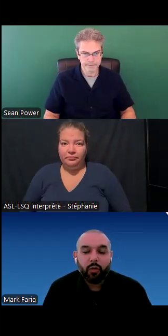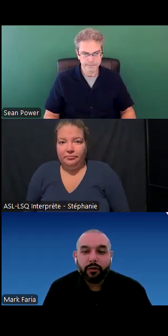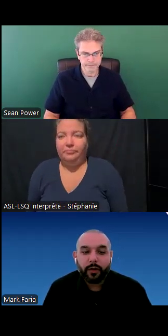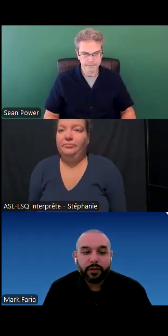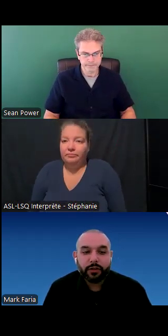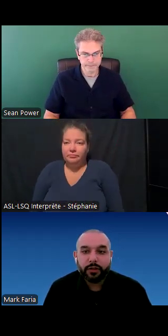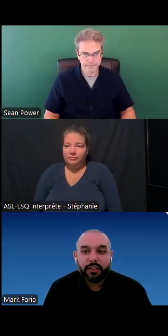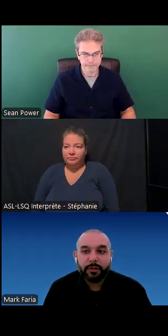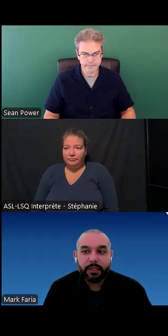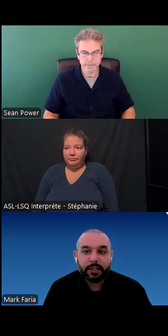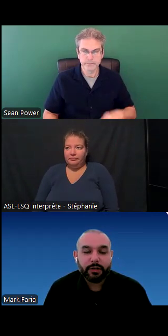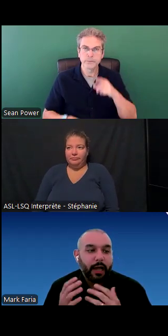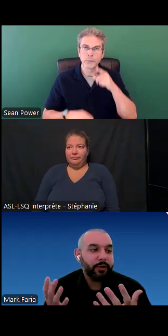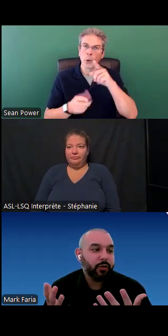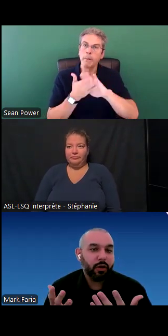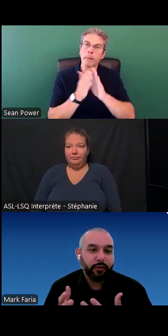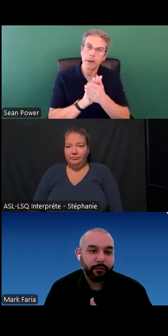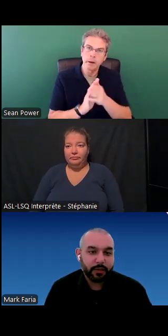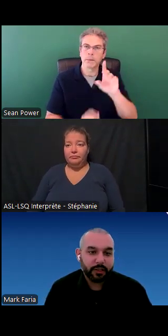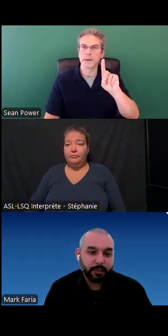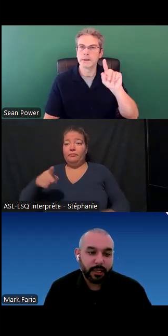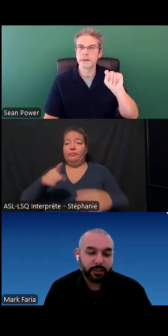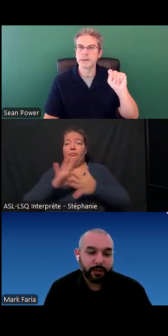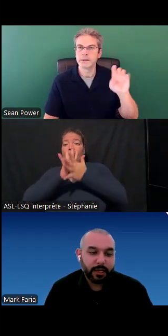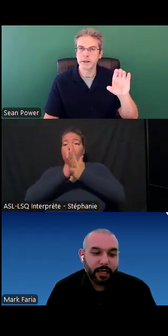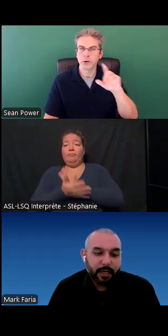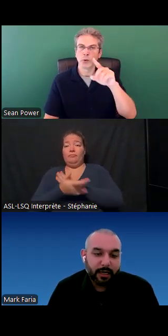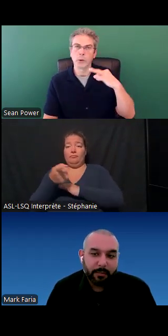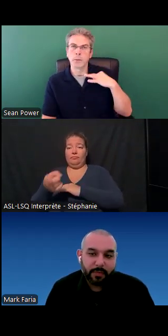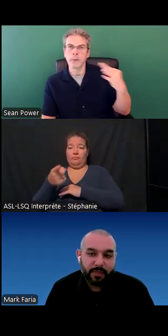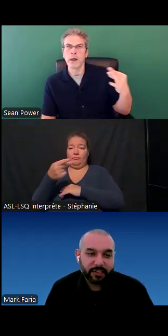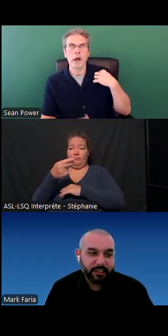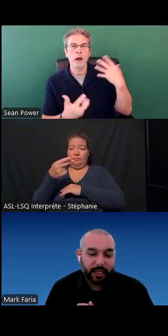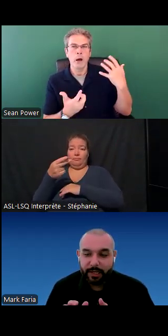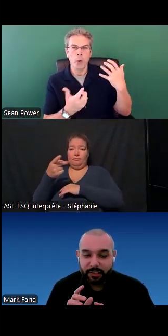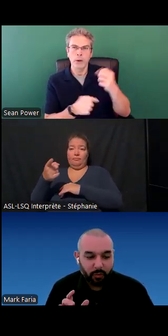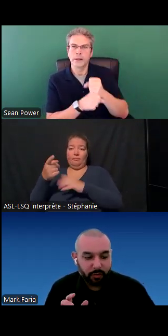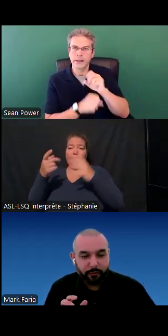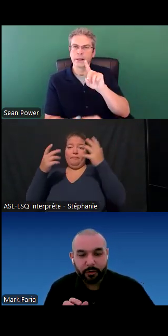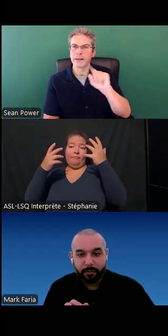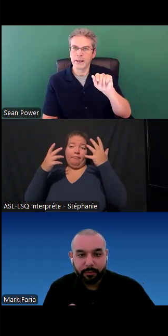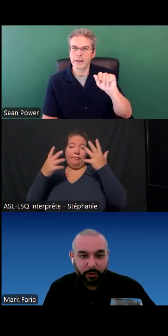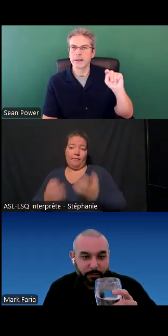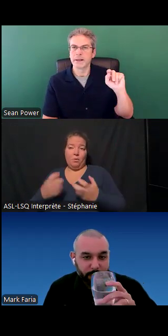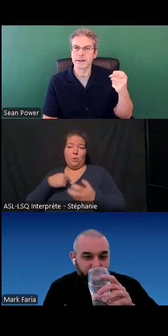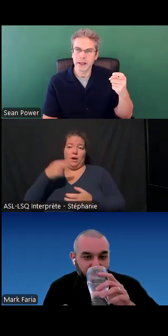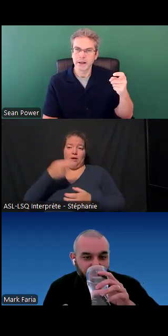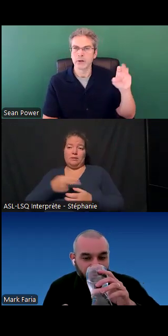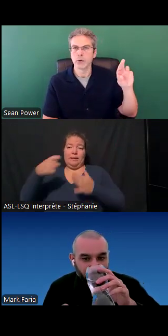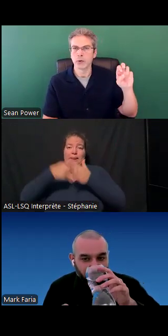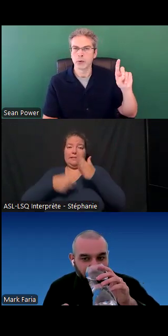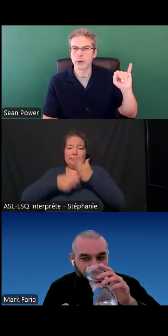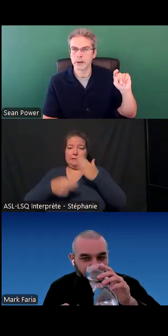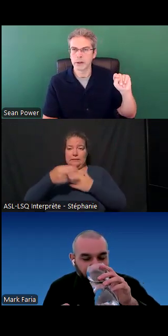Okay, qualifiers for the disability tax credit. So how do you qualify for the disability tax credit? This slide is more for people